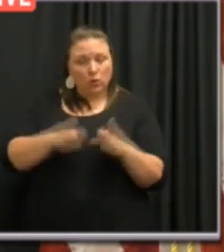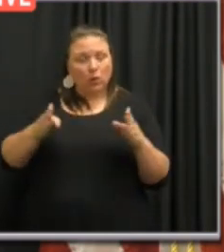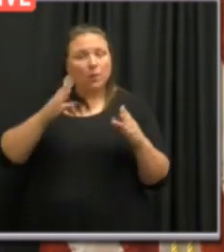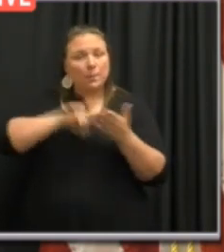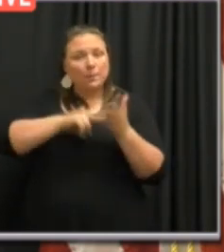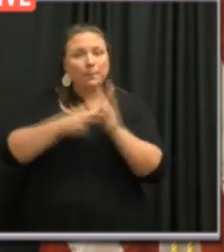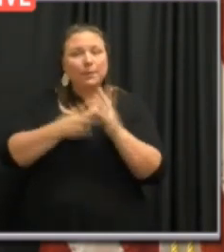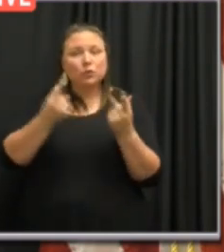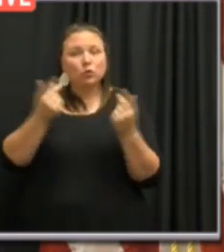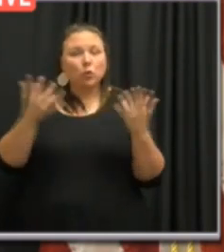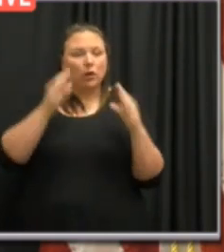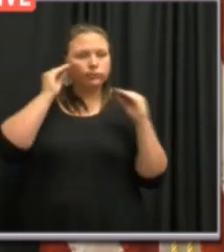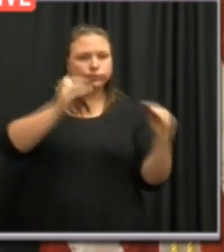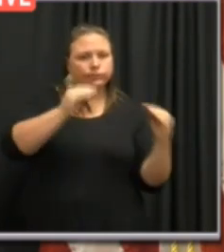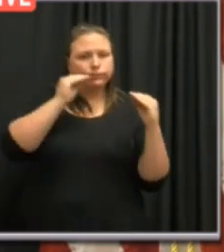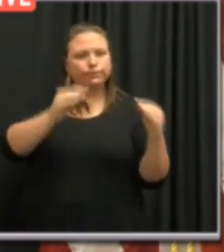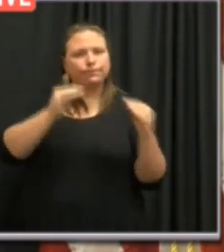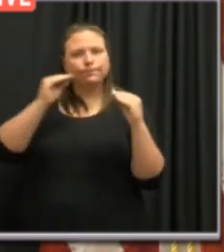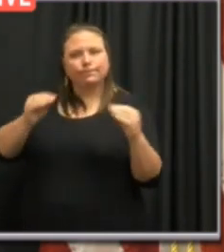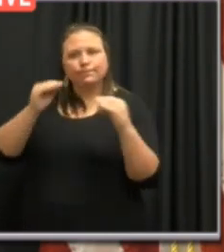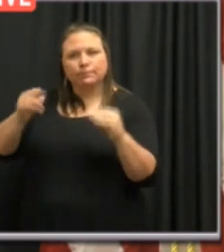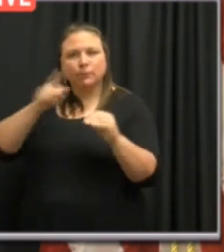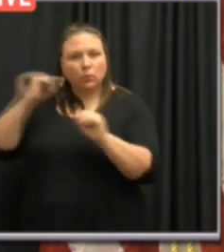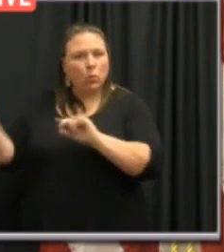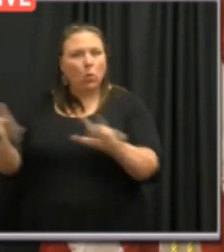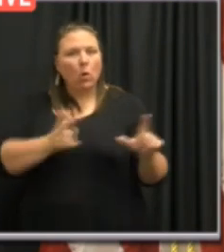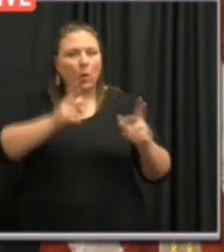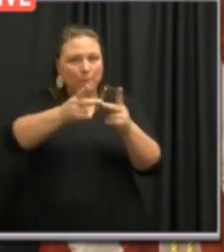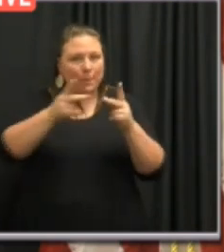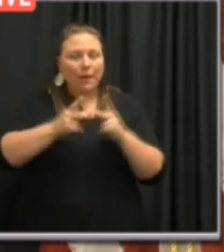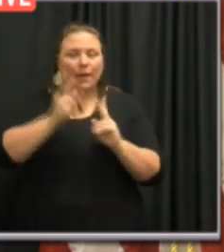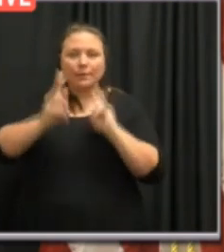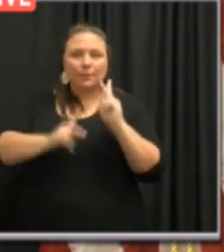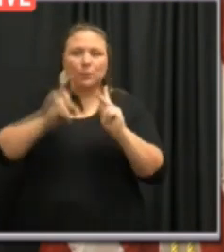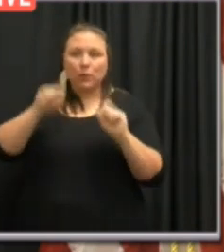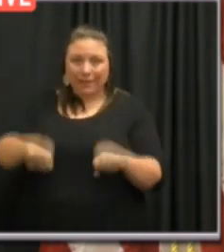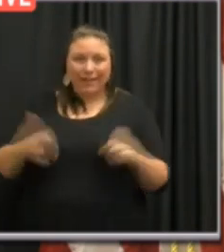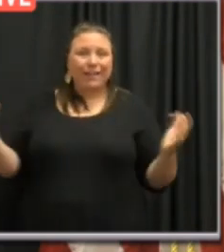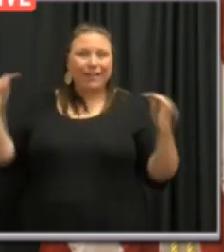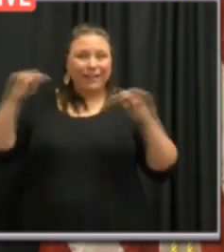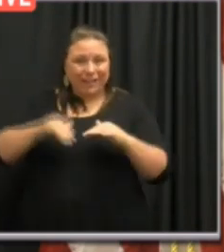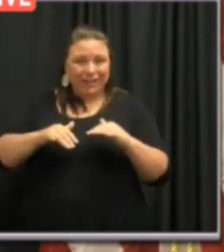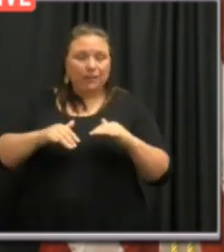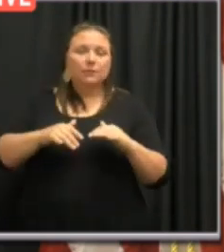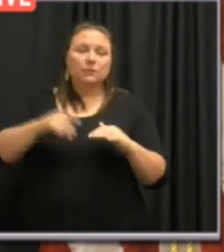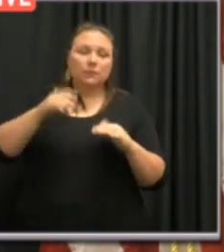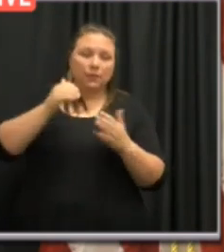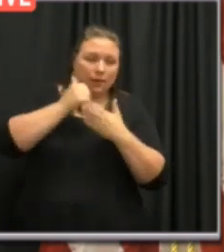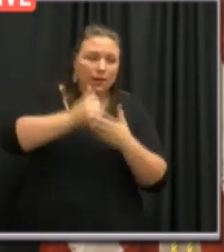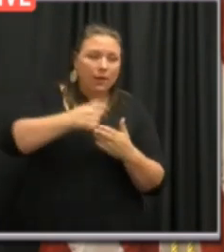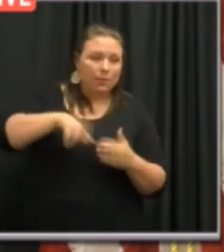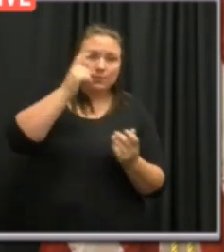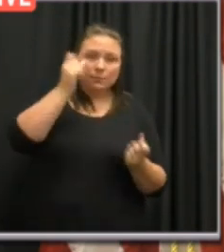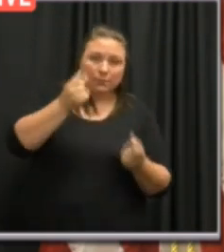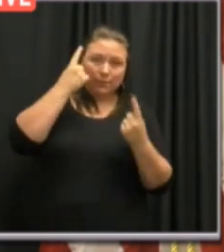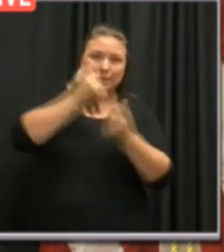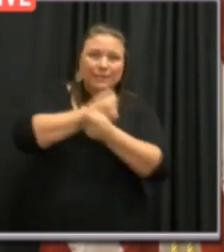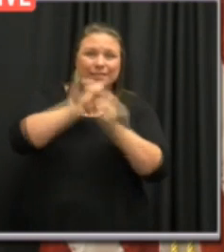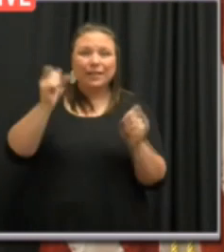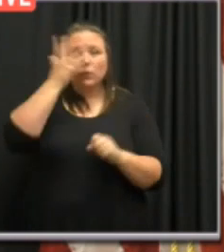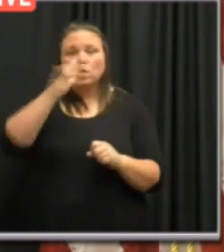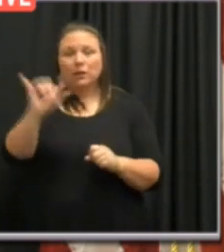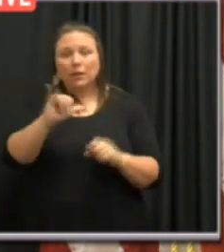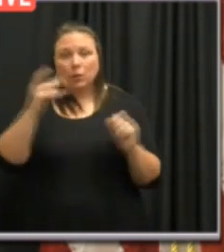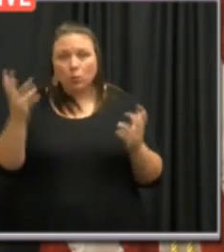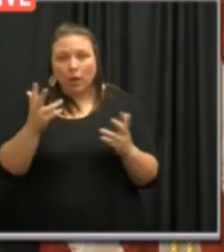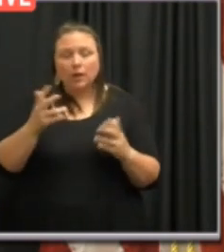education for every place where the public can gather, in restaurants and retail stores, to understand how to be safe. There's going to be